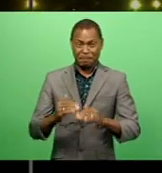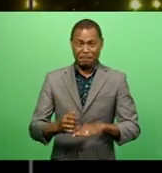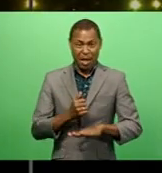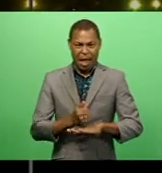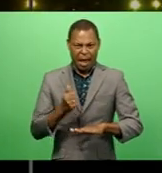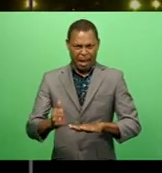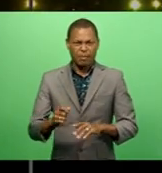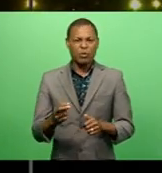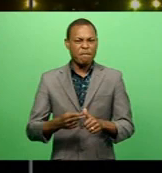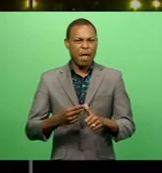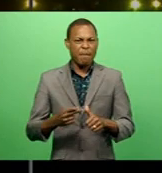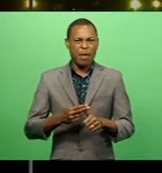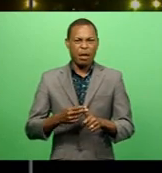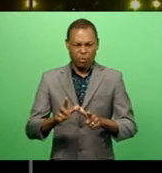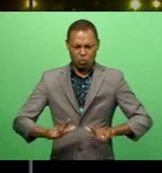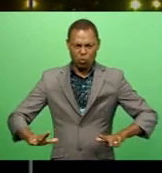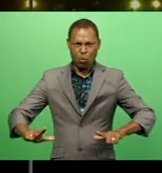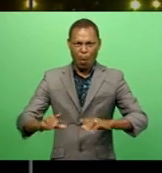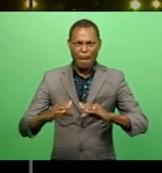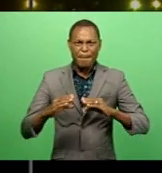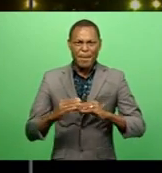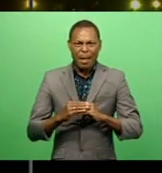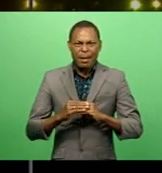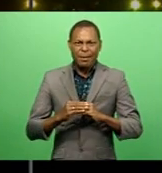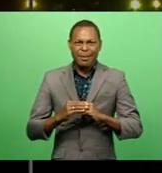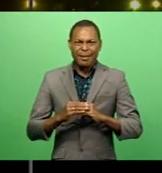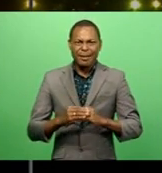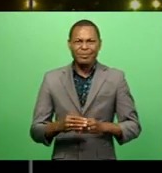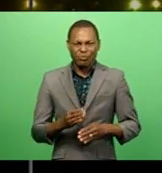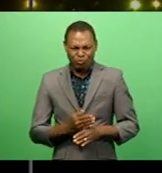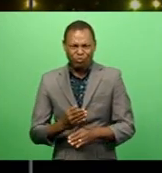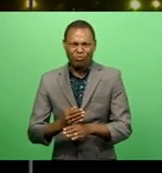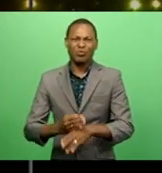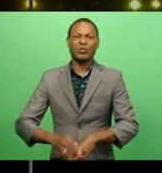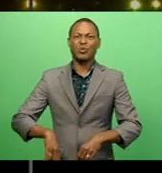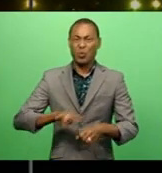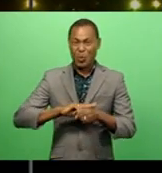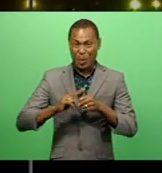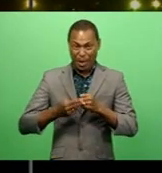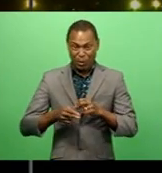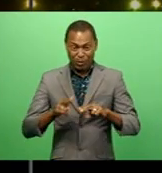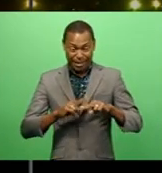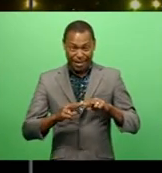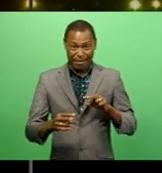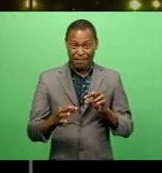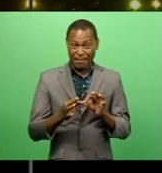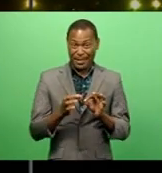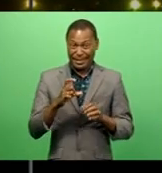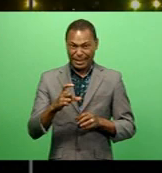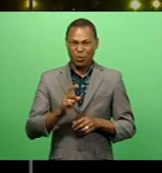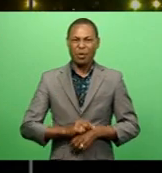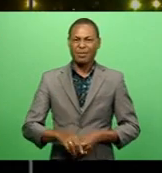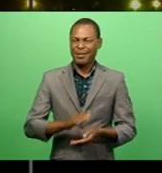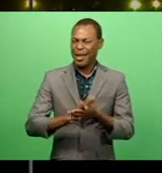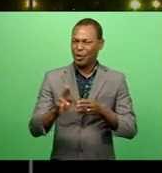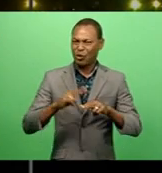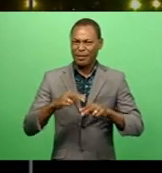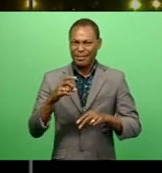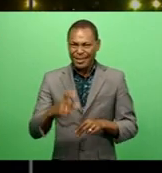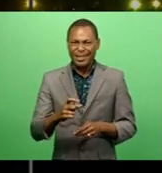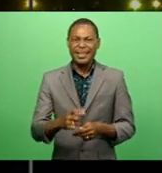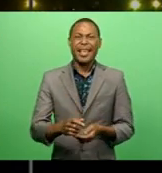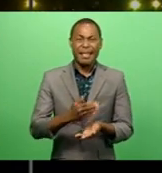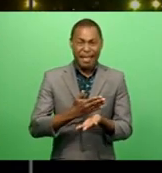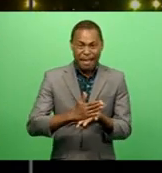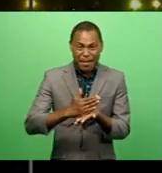bank having the largest footprint in the country. This comes as FBC News has established that HFC Bank and Fiji National Provident